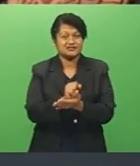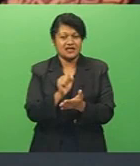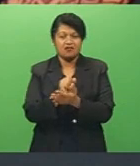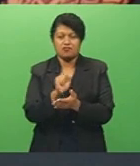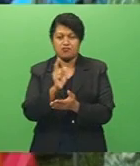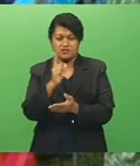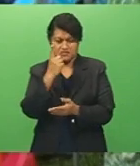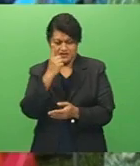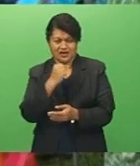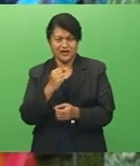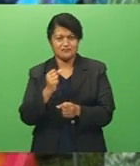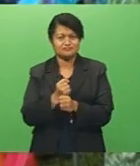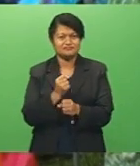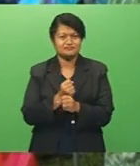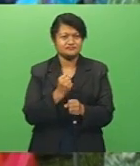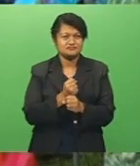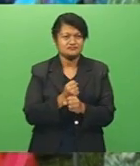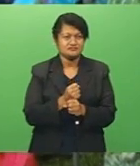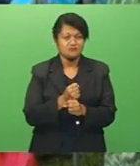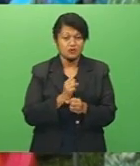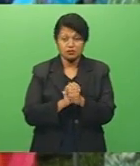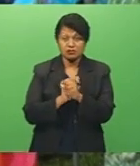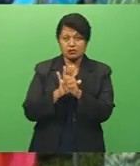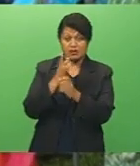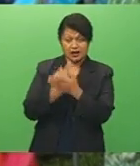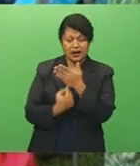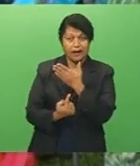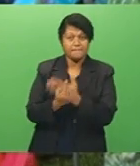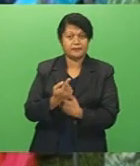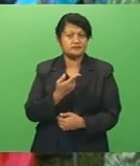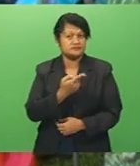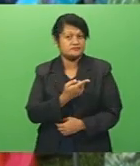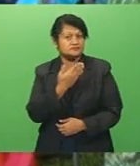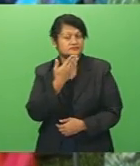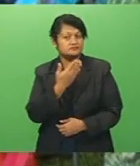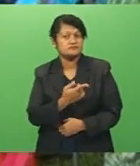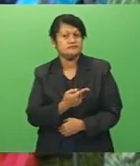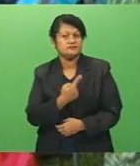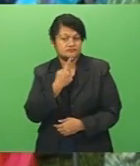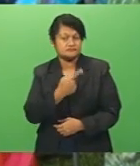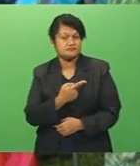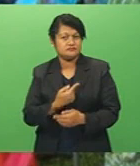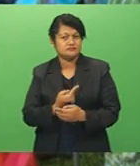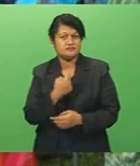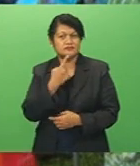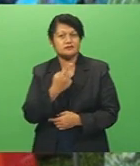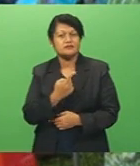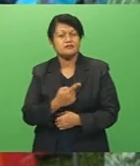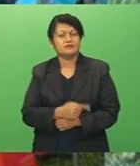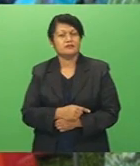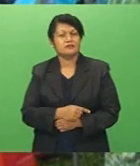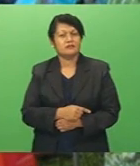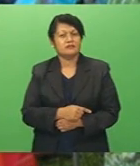food. When COVID-19 happened, this is, as you know, that a lot of the